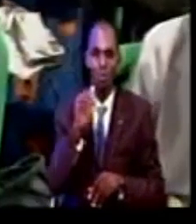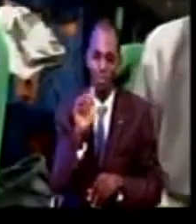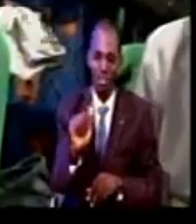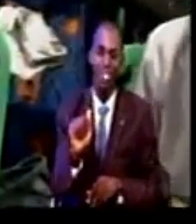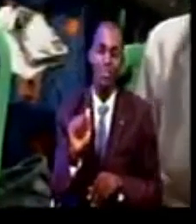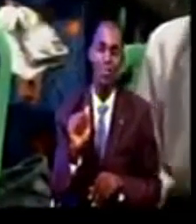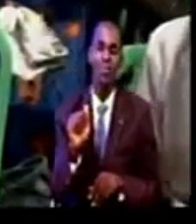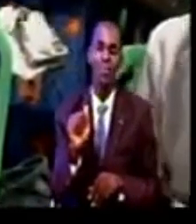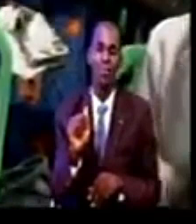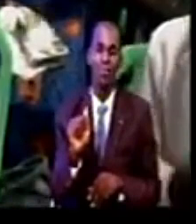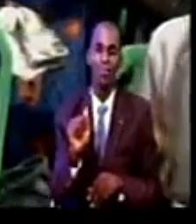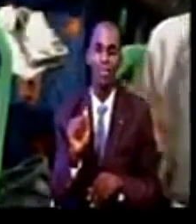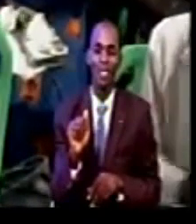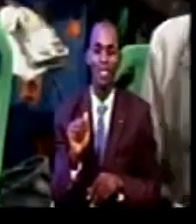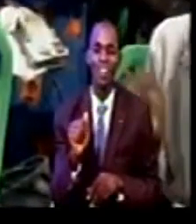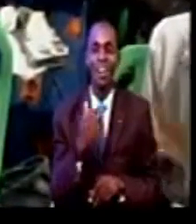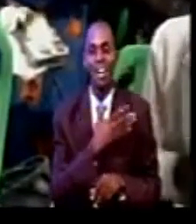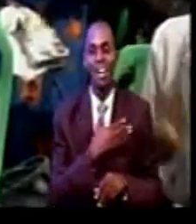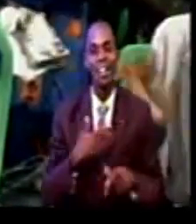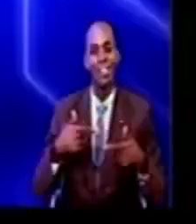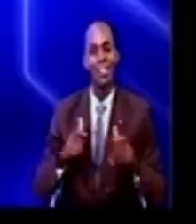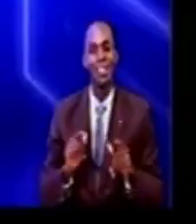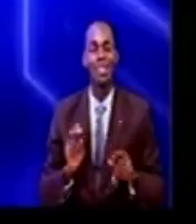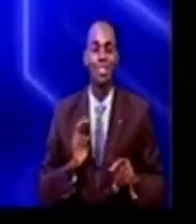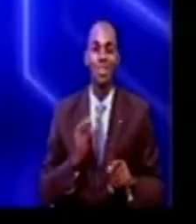Abuja people, I envy you.